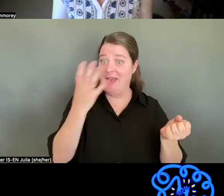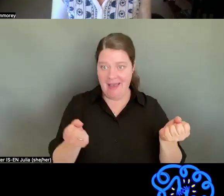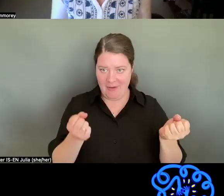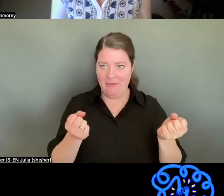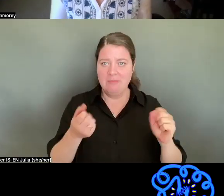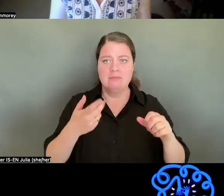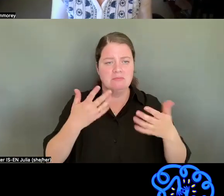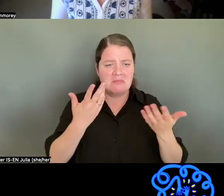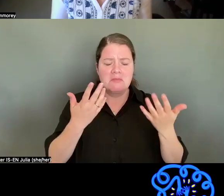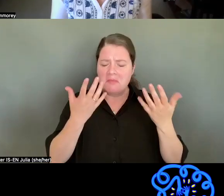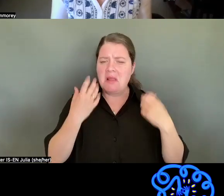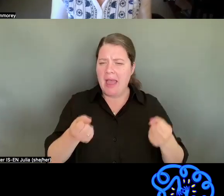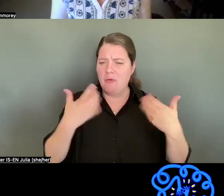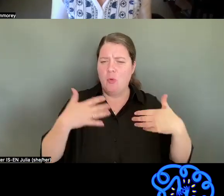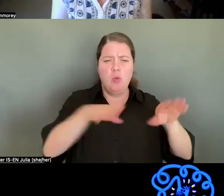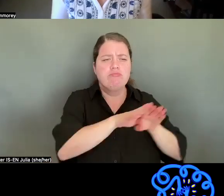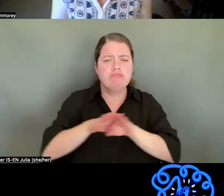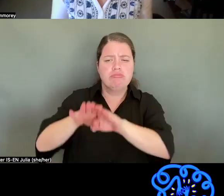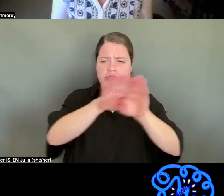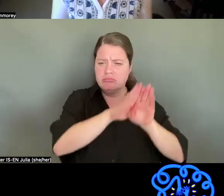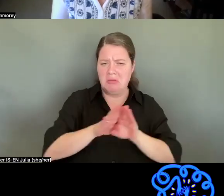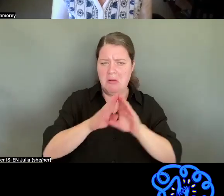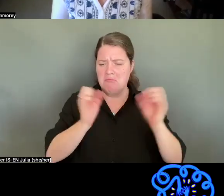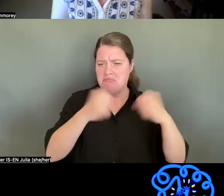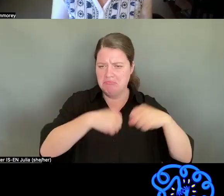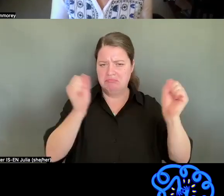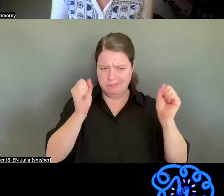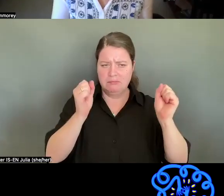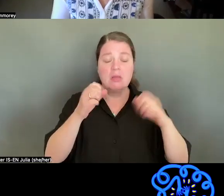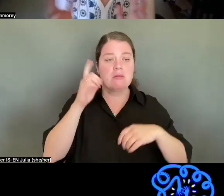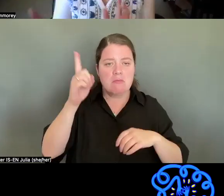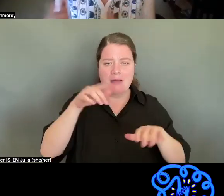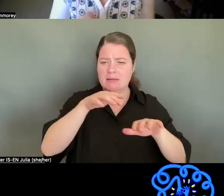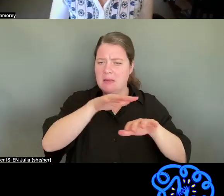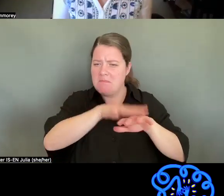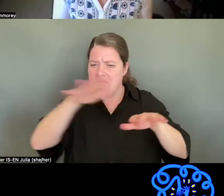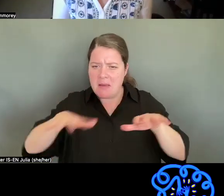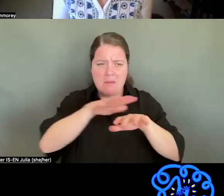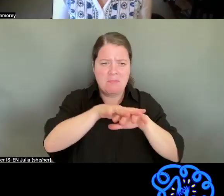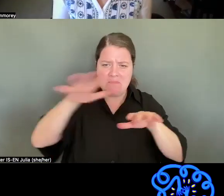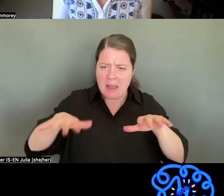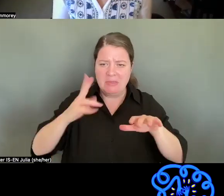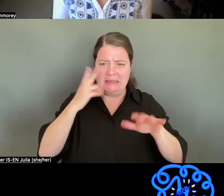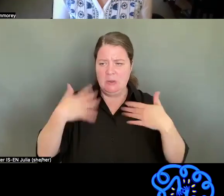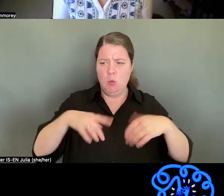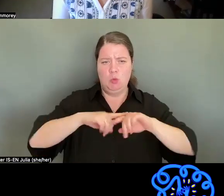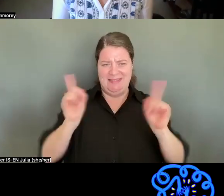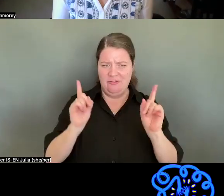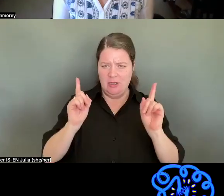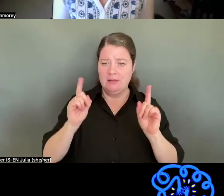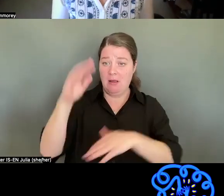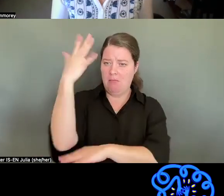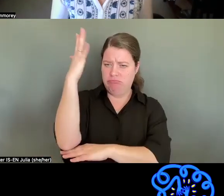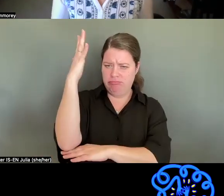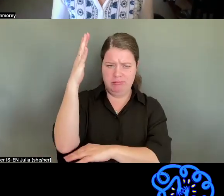so they're different, but each has a particular mapping from the form to some aspect of the semantic representation.